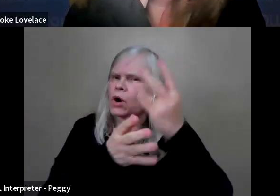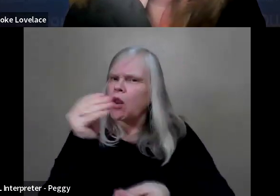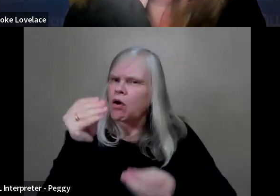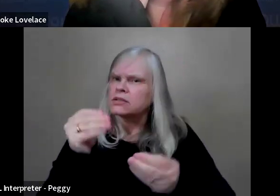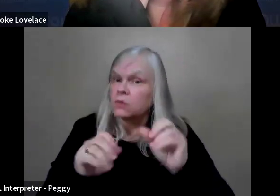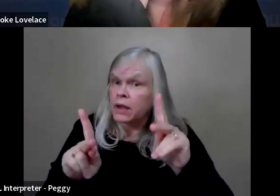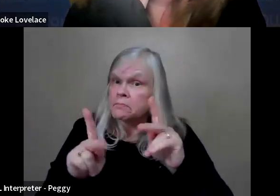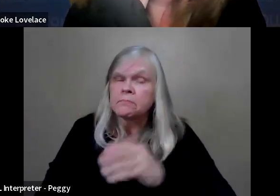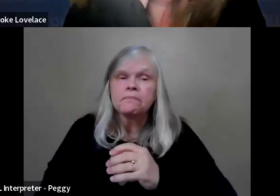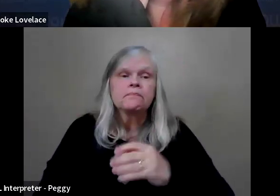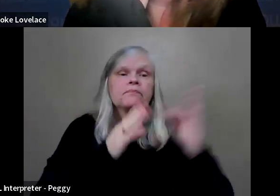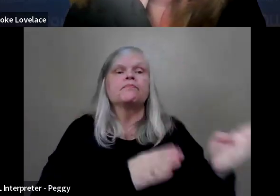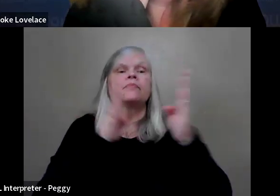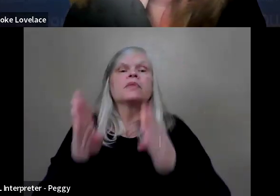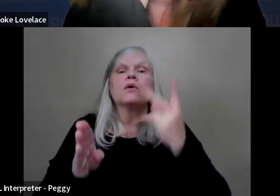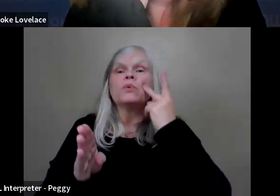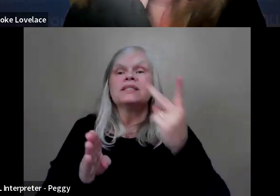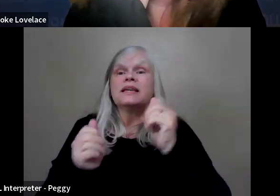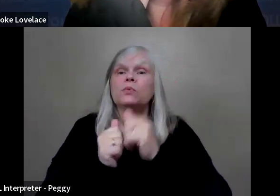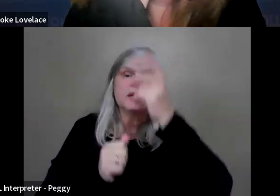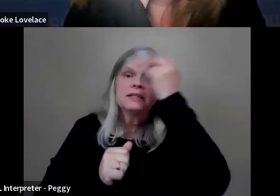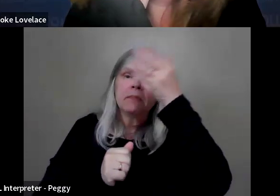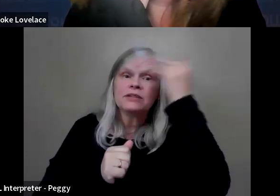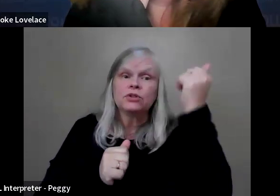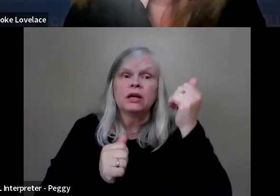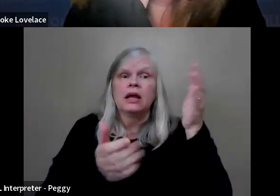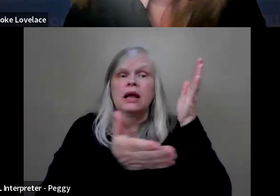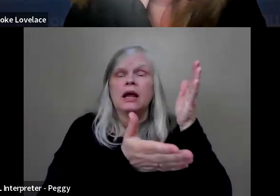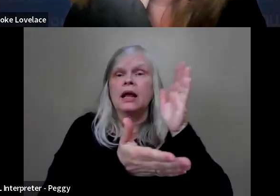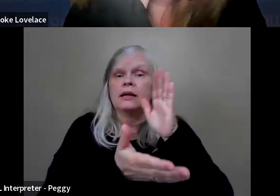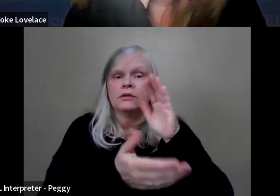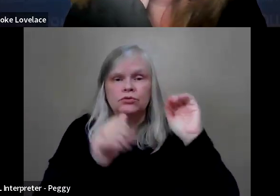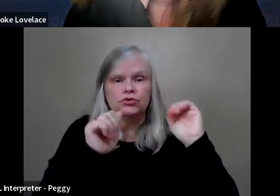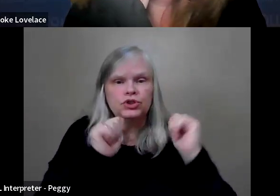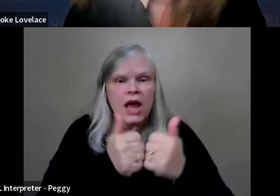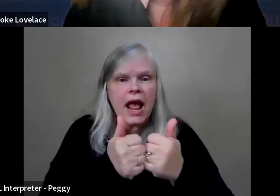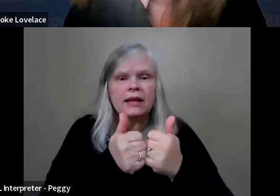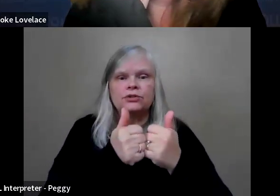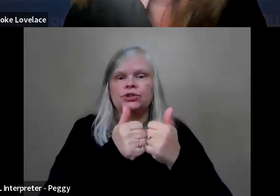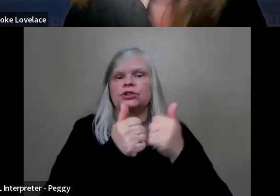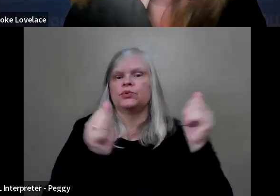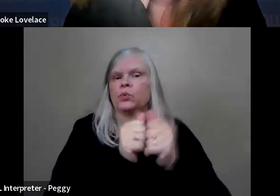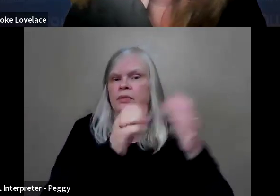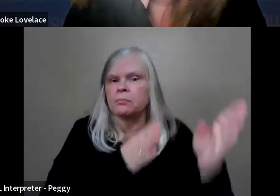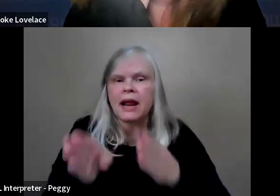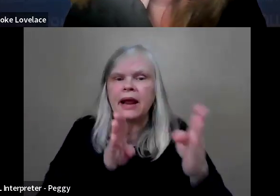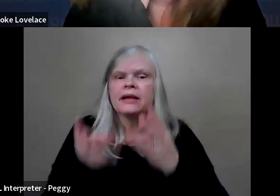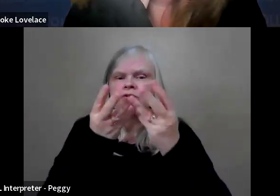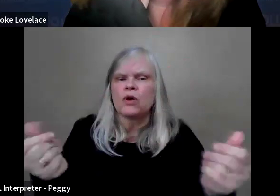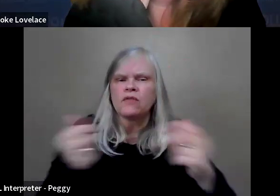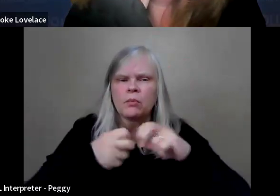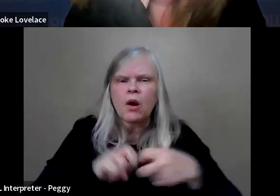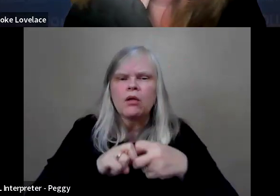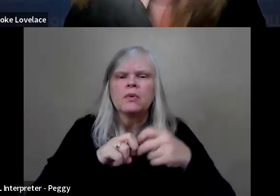We also see with dementia challenges with planning and solving problems. Things like following sequential steps, such